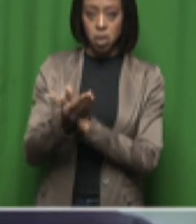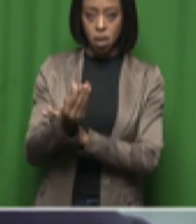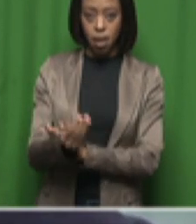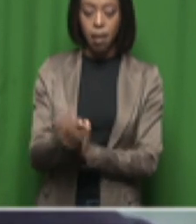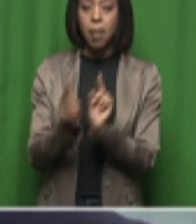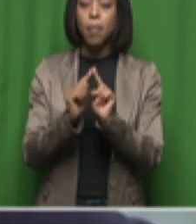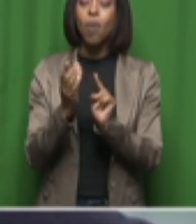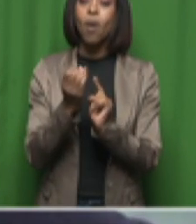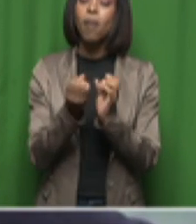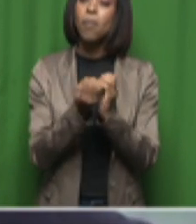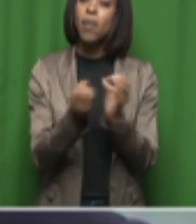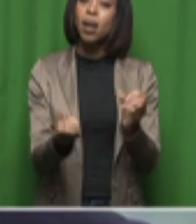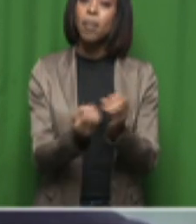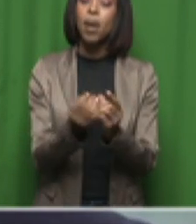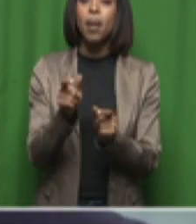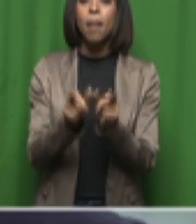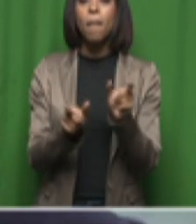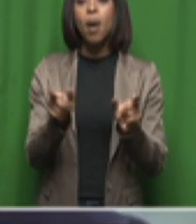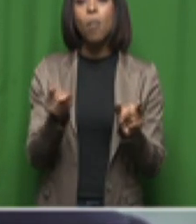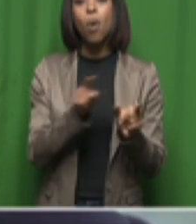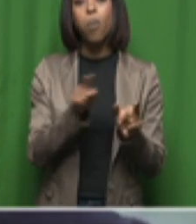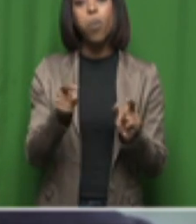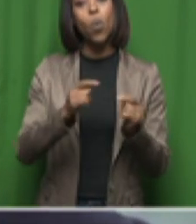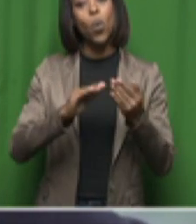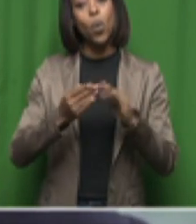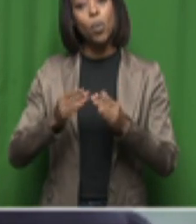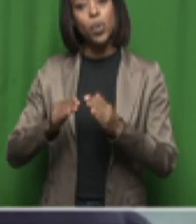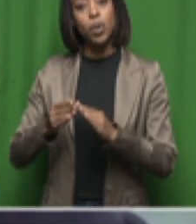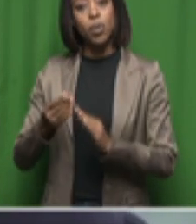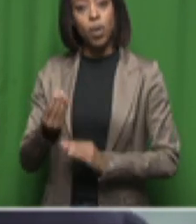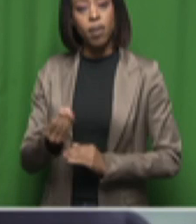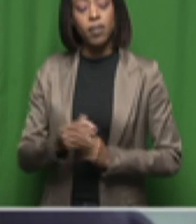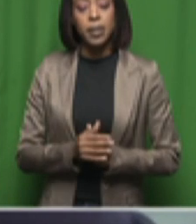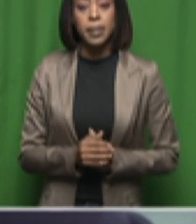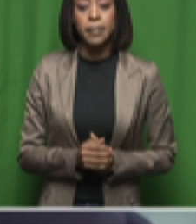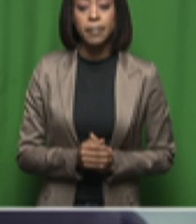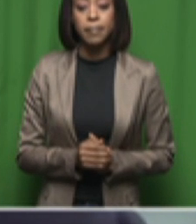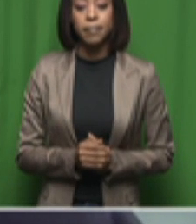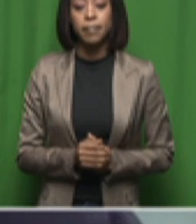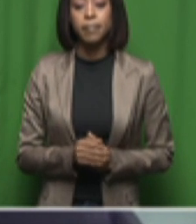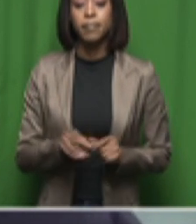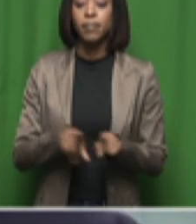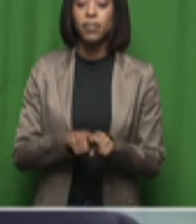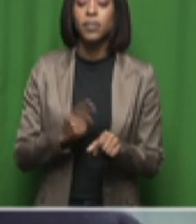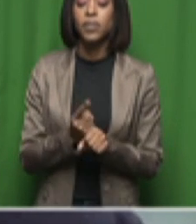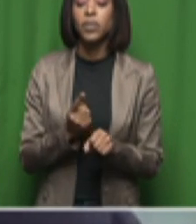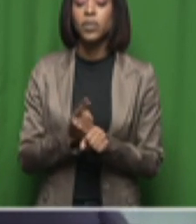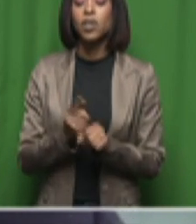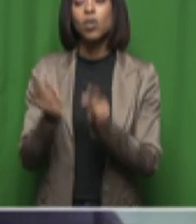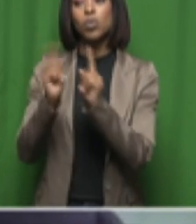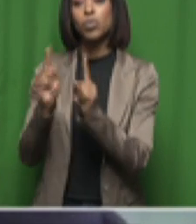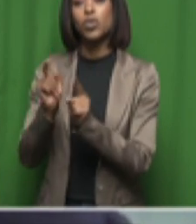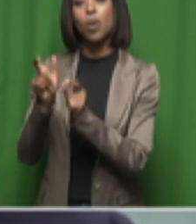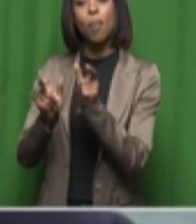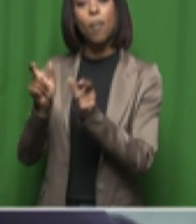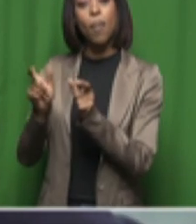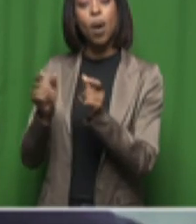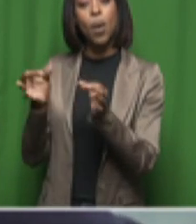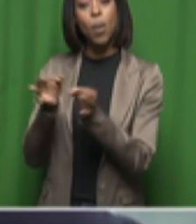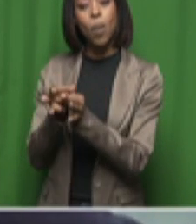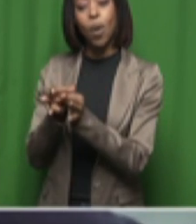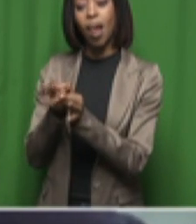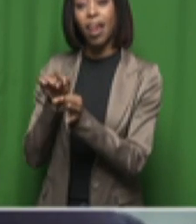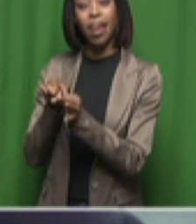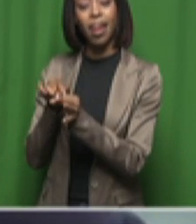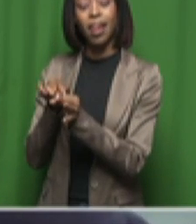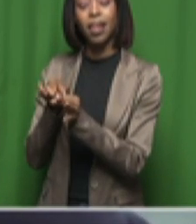of those people in our societies generally. And then in terms of specialists, the pools are smaller, so